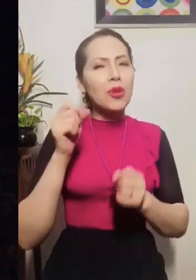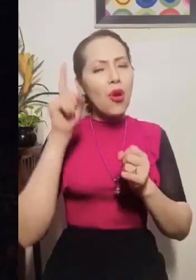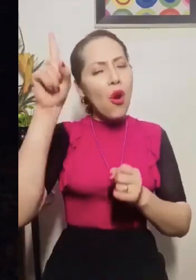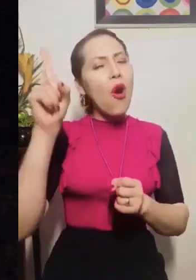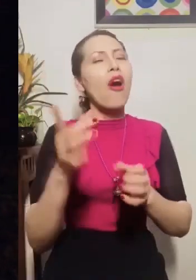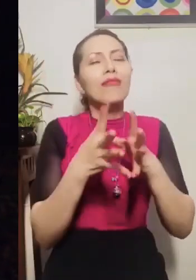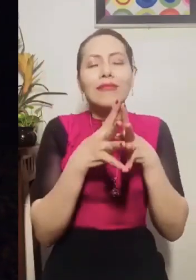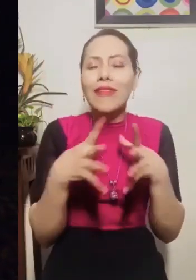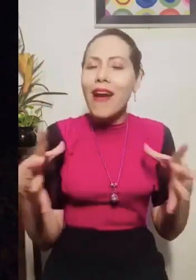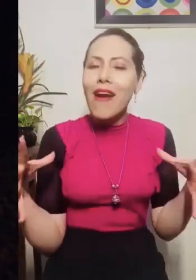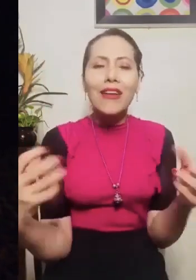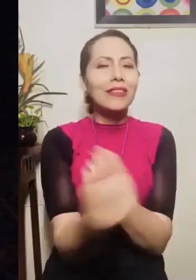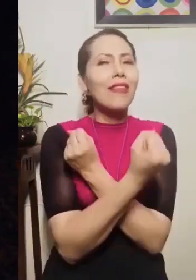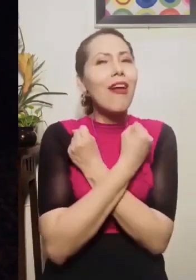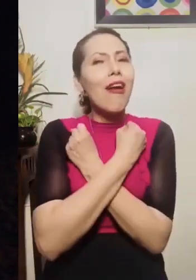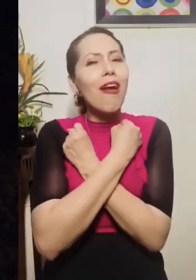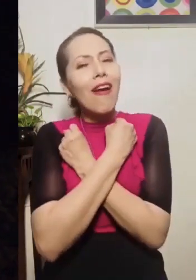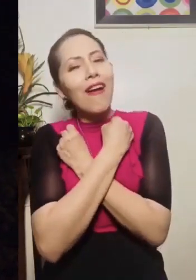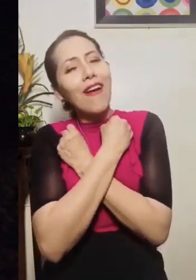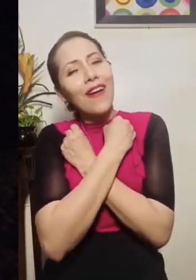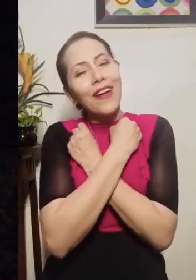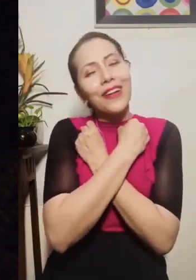Your great